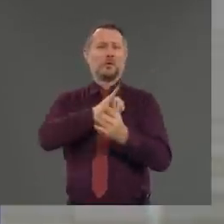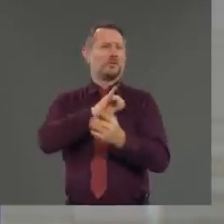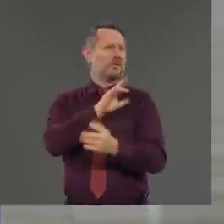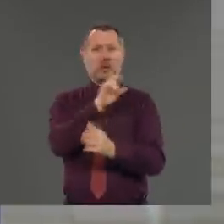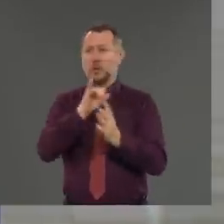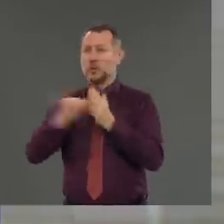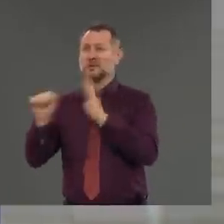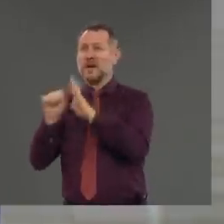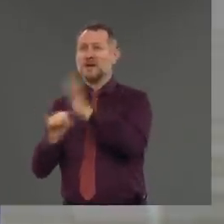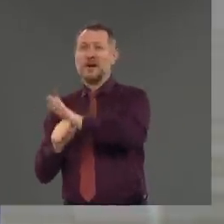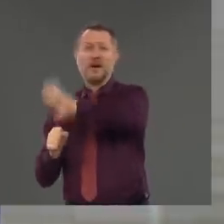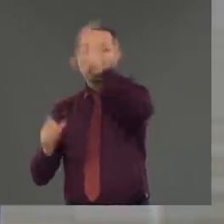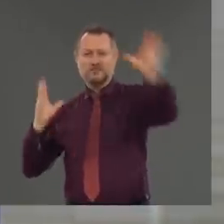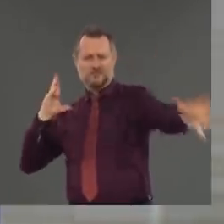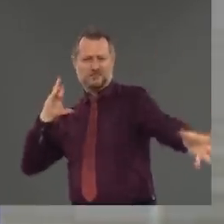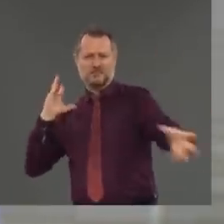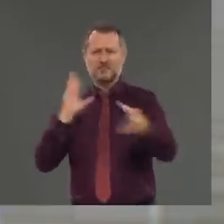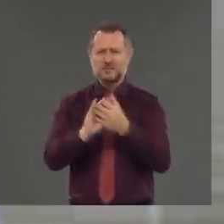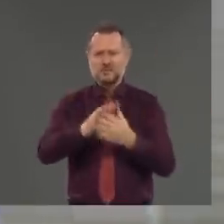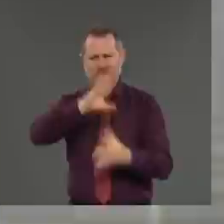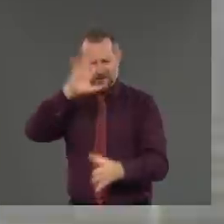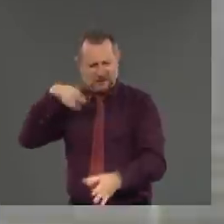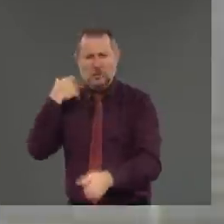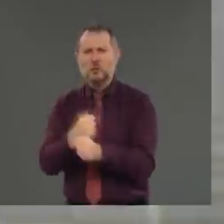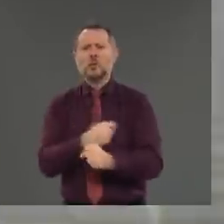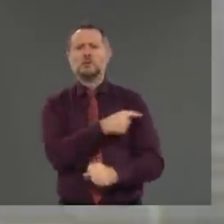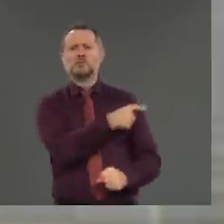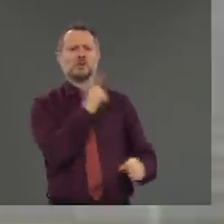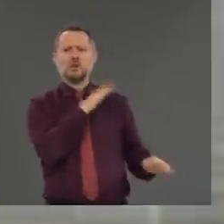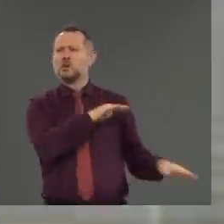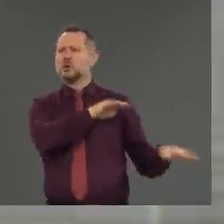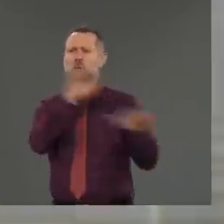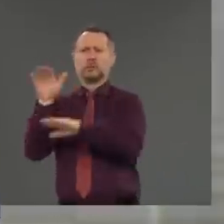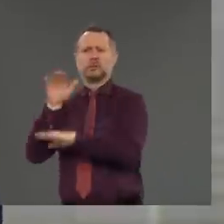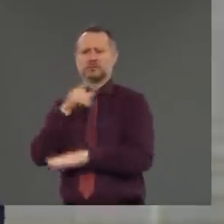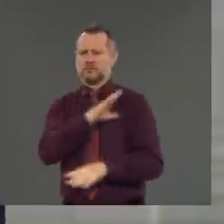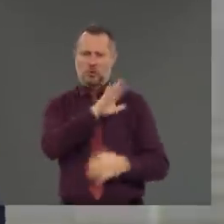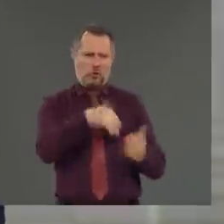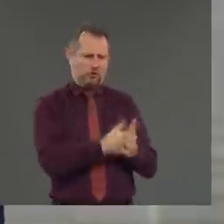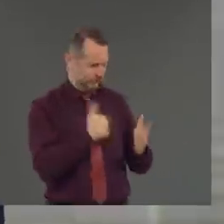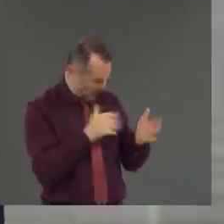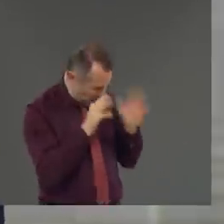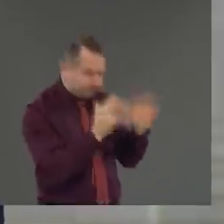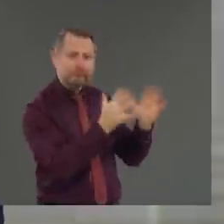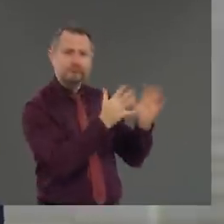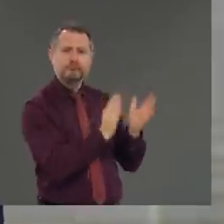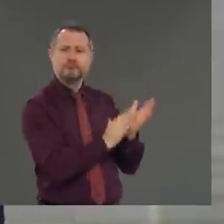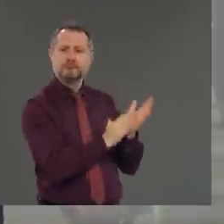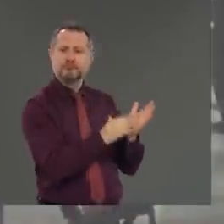50 years. He's really done an extraordinary job. Let's give him a round of applause, Mr. Rick Cotton.